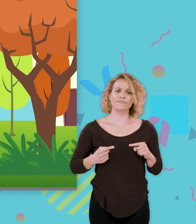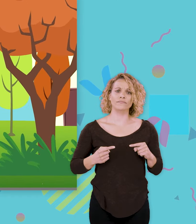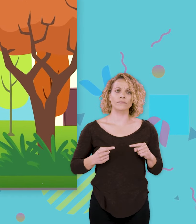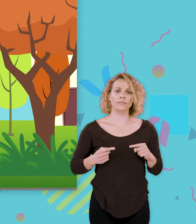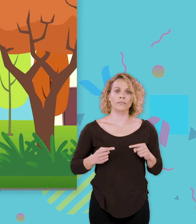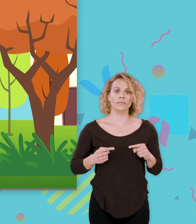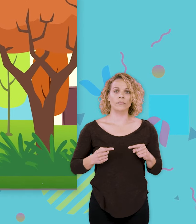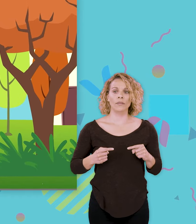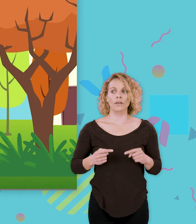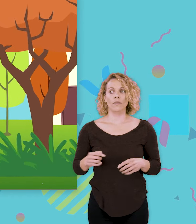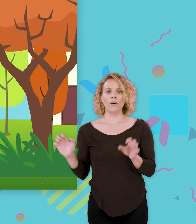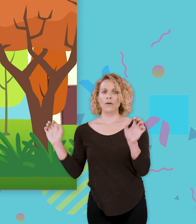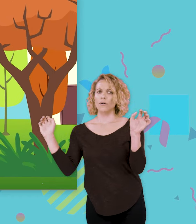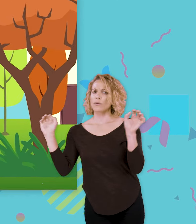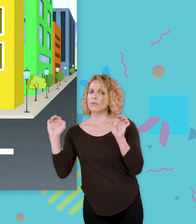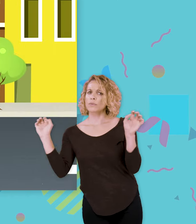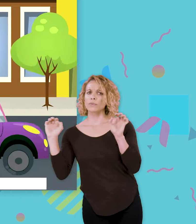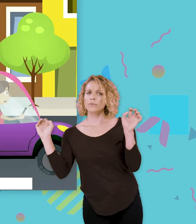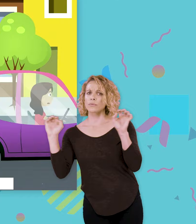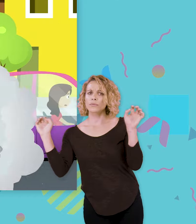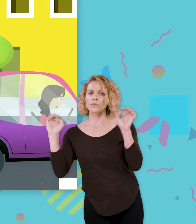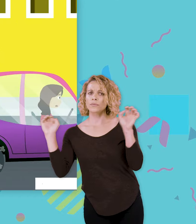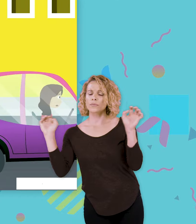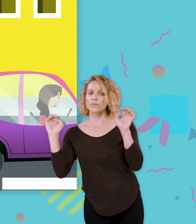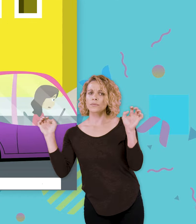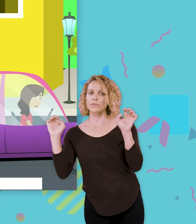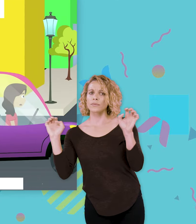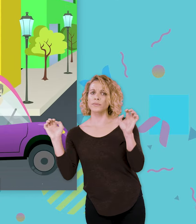Somebody's hurt, or if there's an